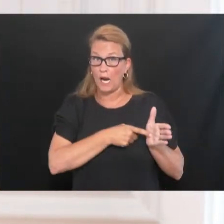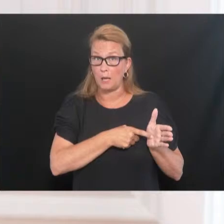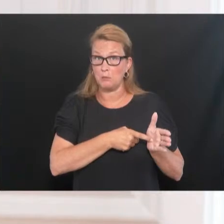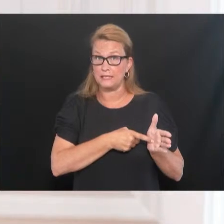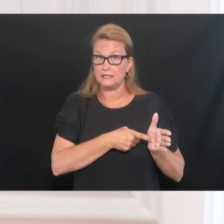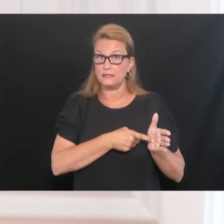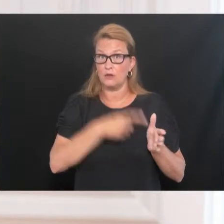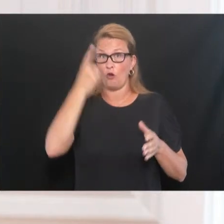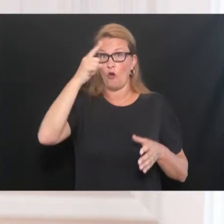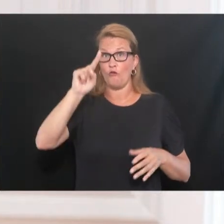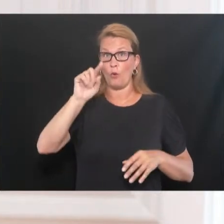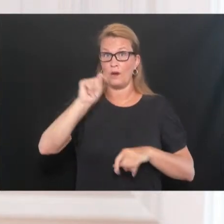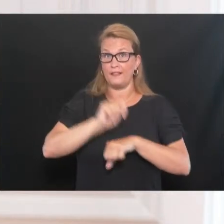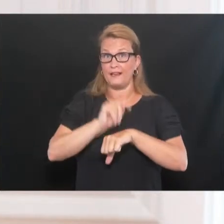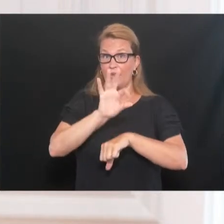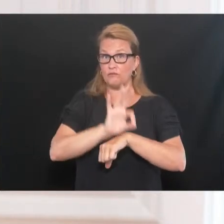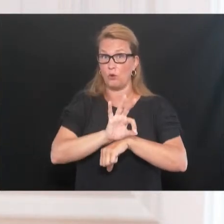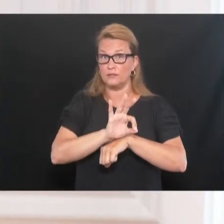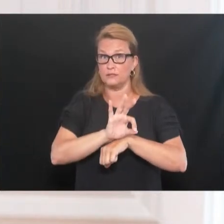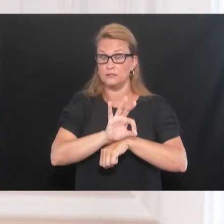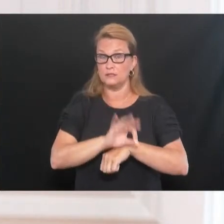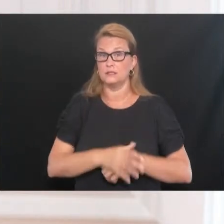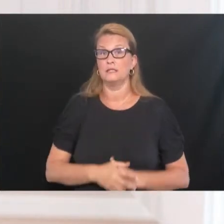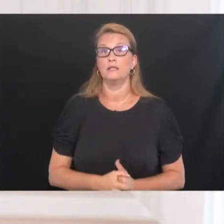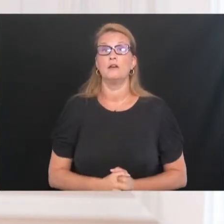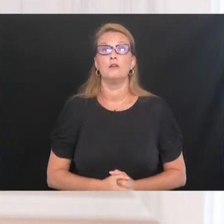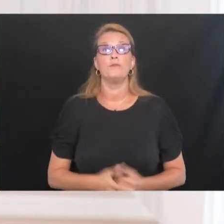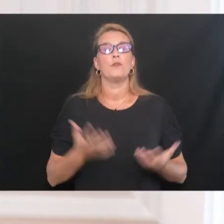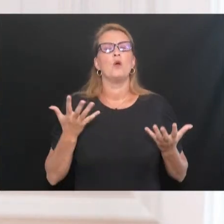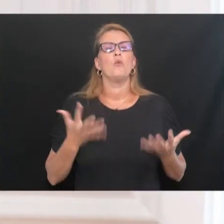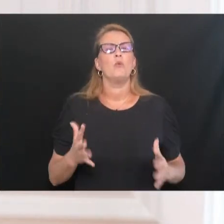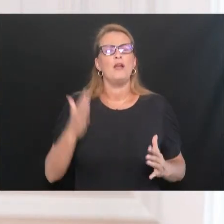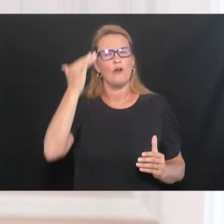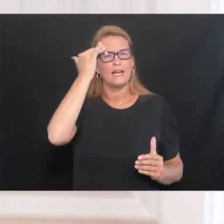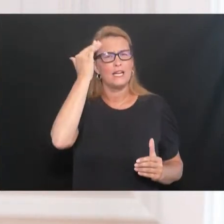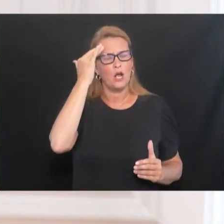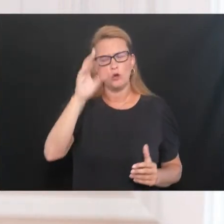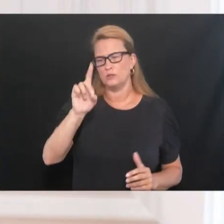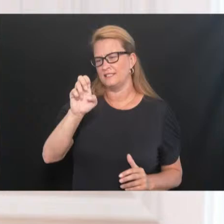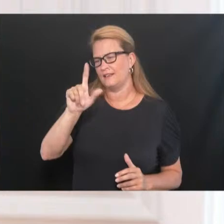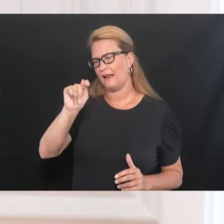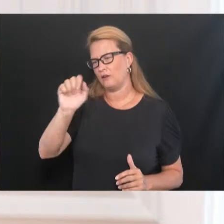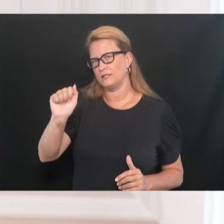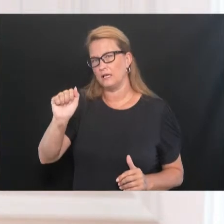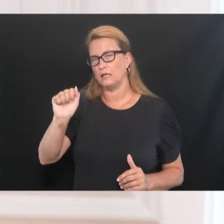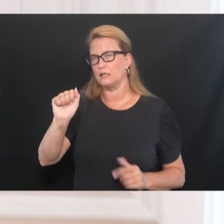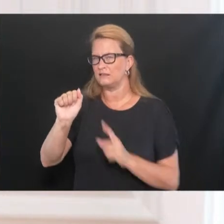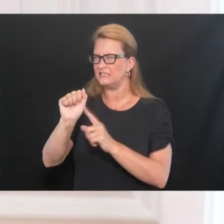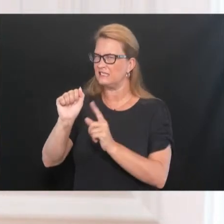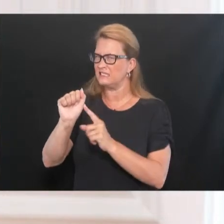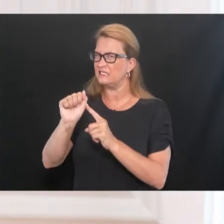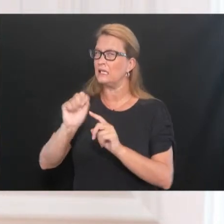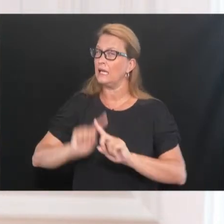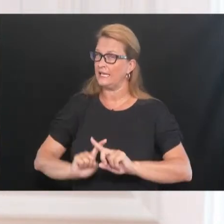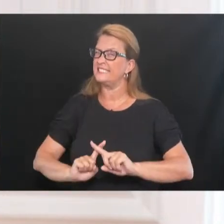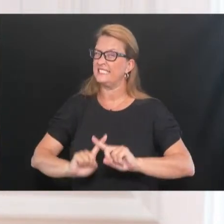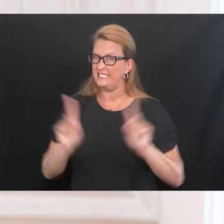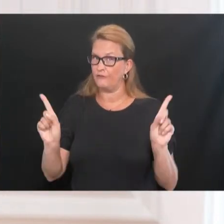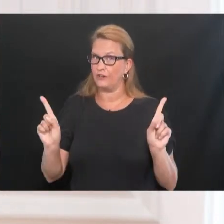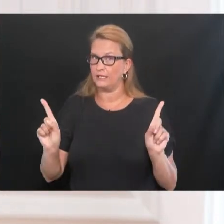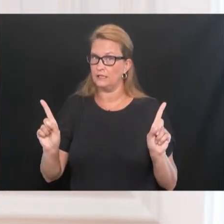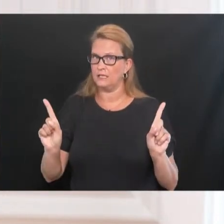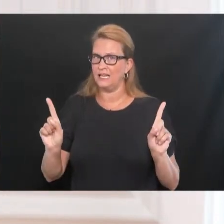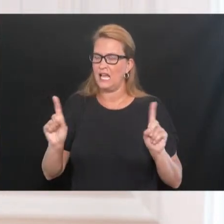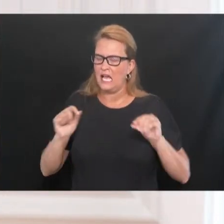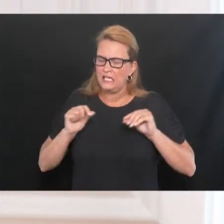force. We know that this Delta variant is very different. It's spreading throughout the